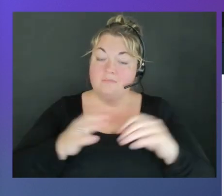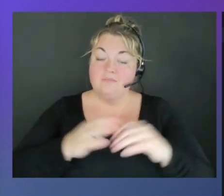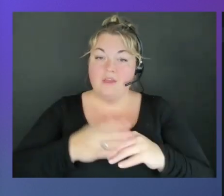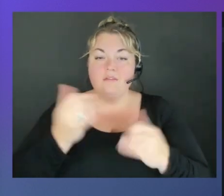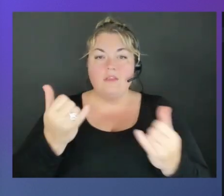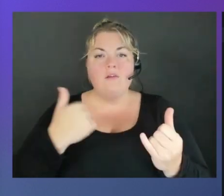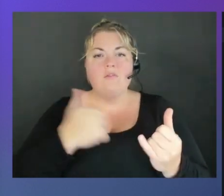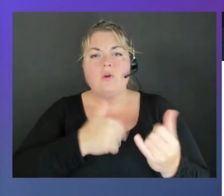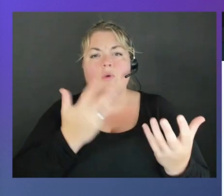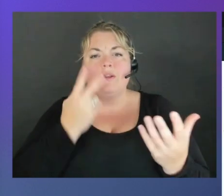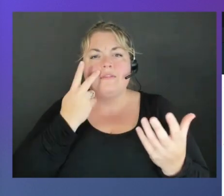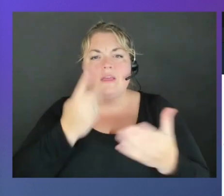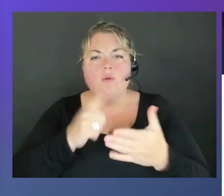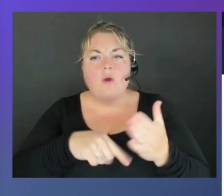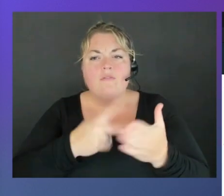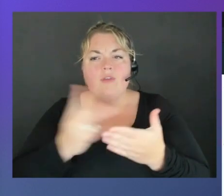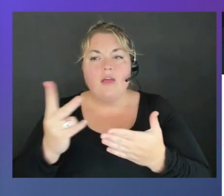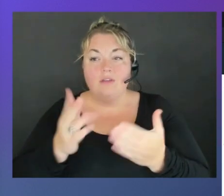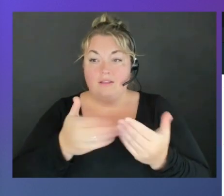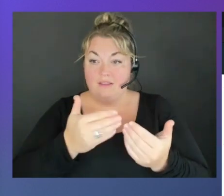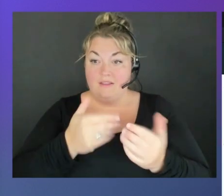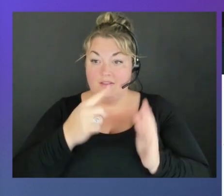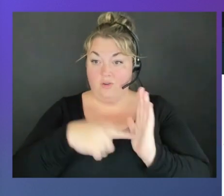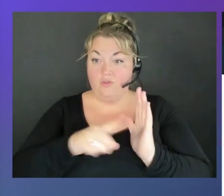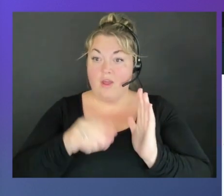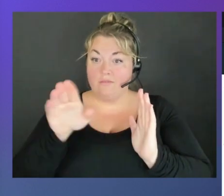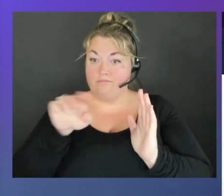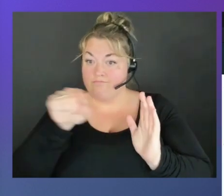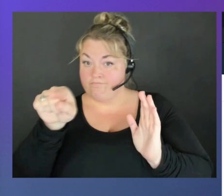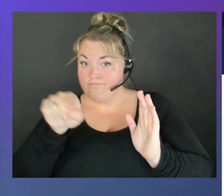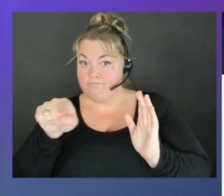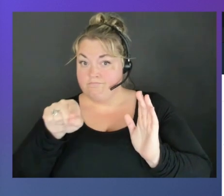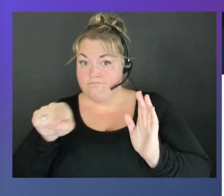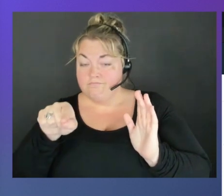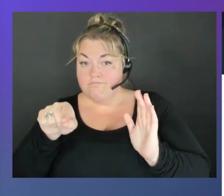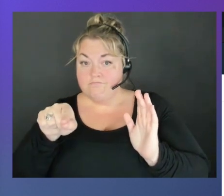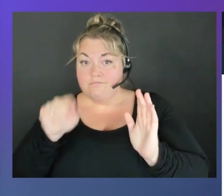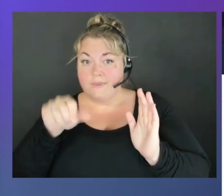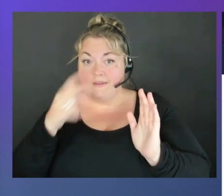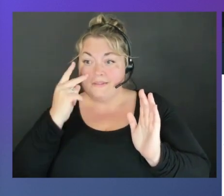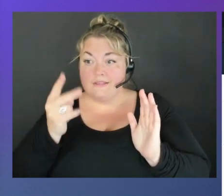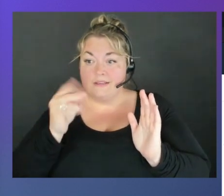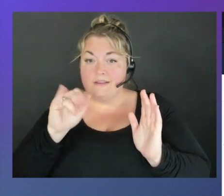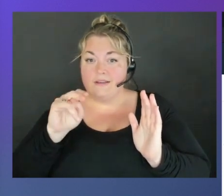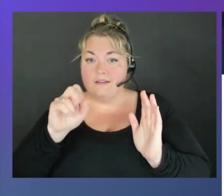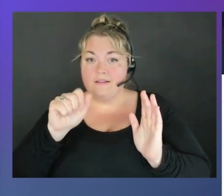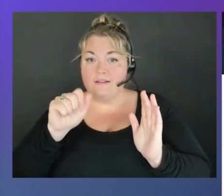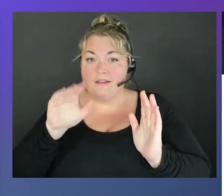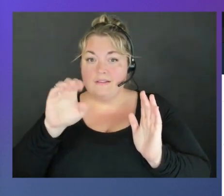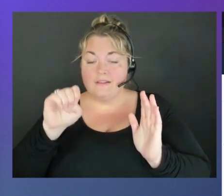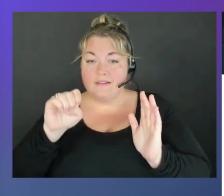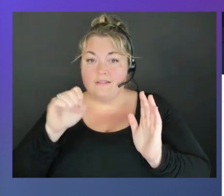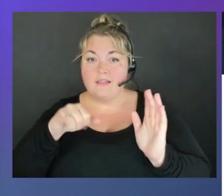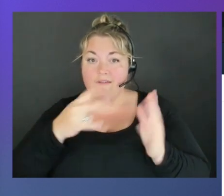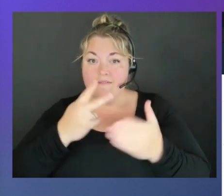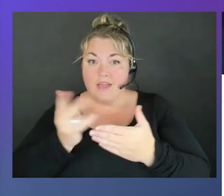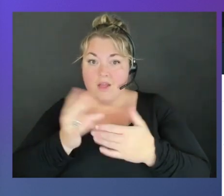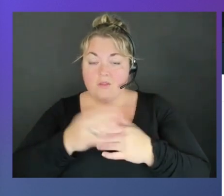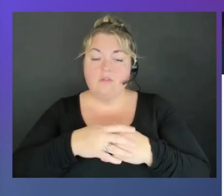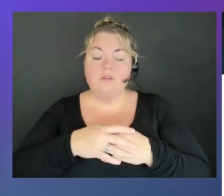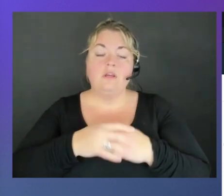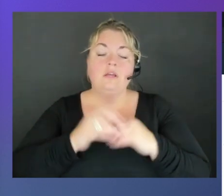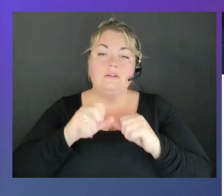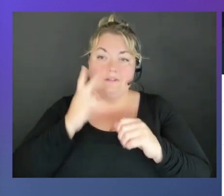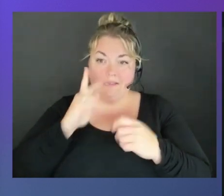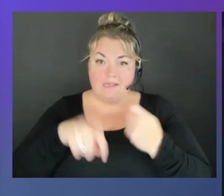what failed, it's very easy for us to check. We can just pop over here. We can see the instances that failed. And we can see the